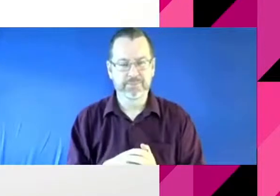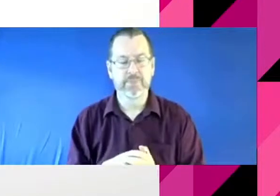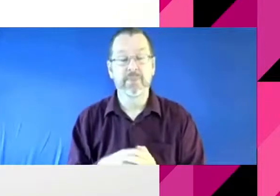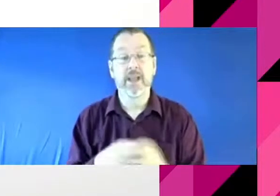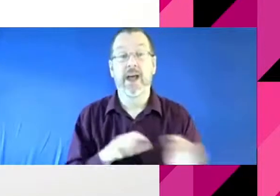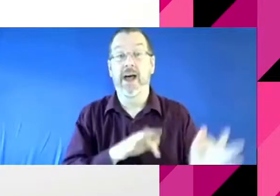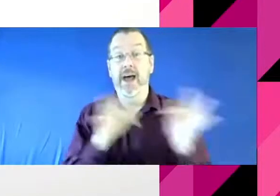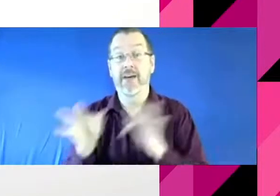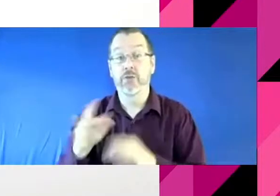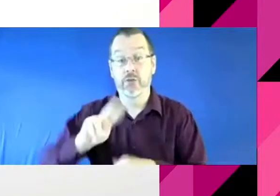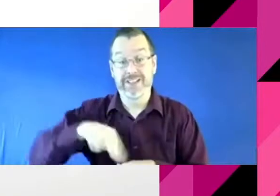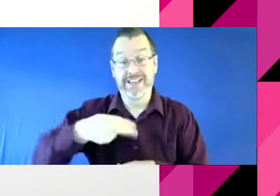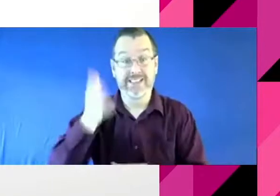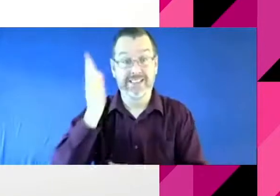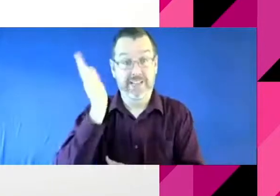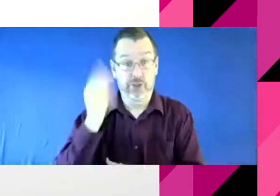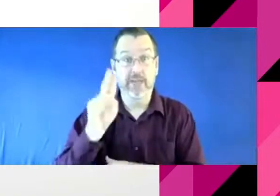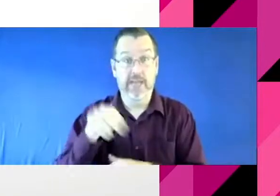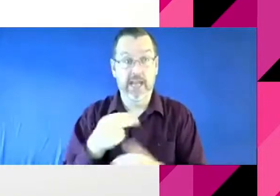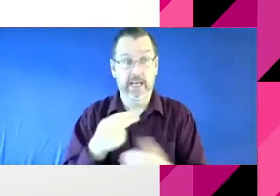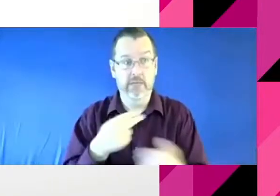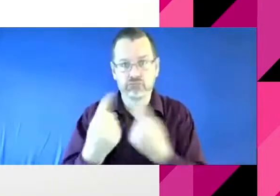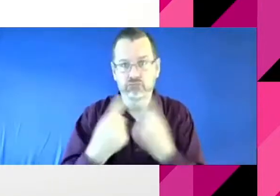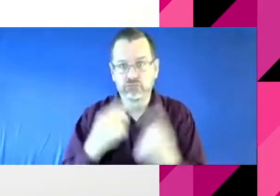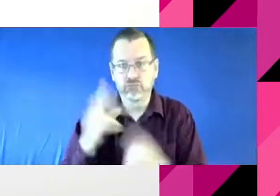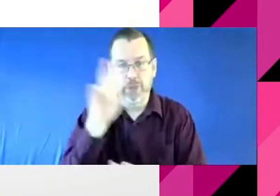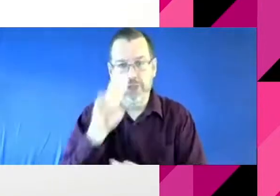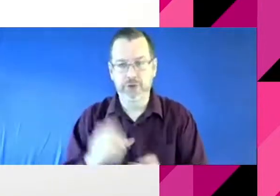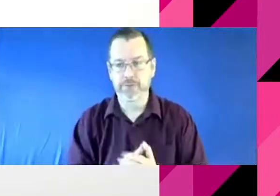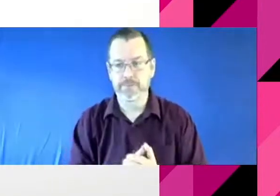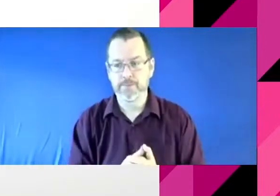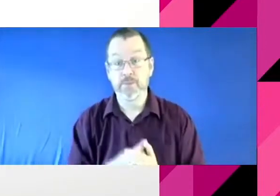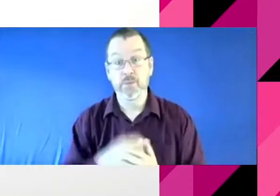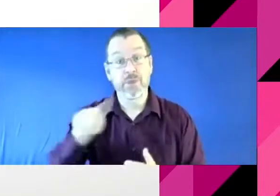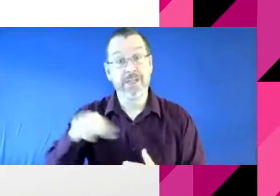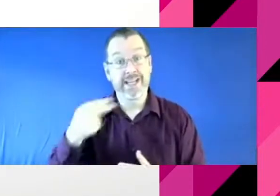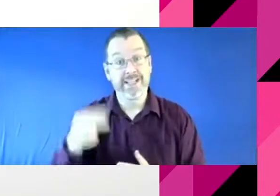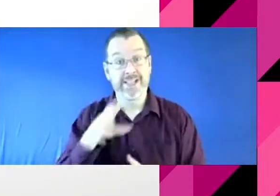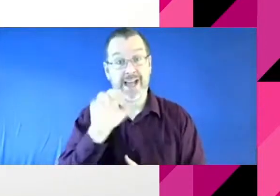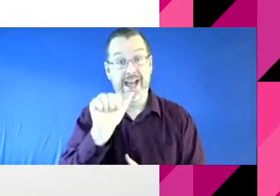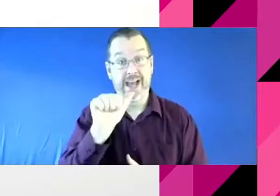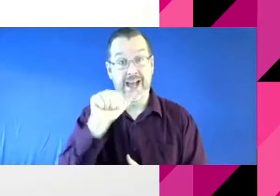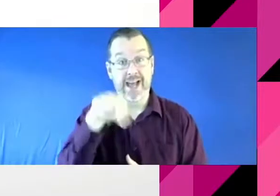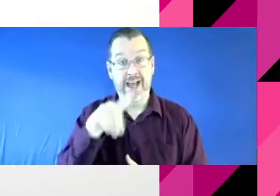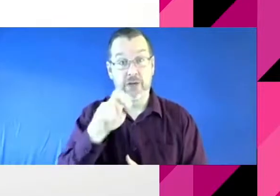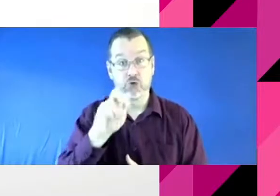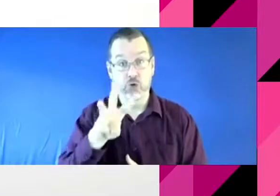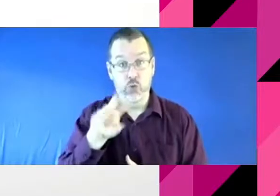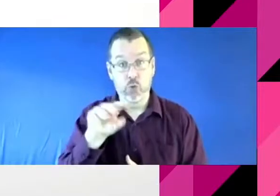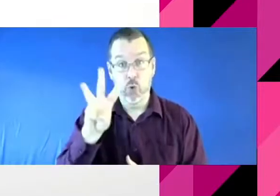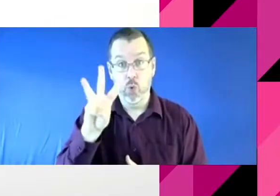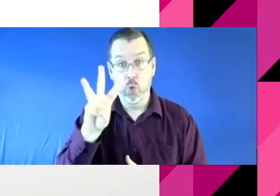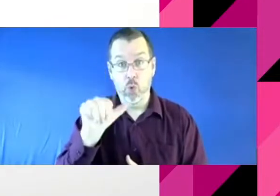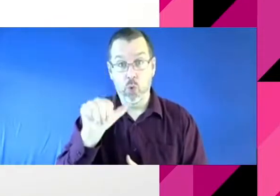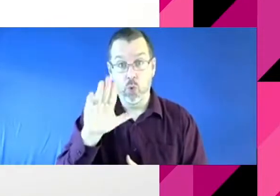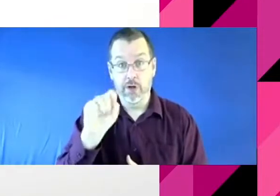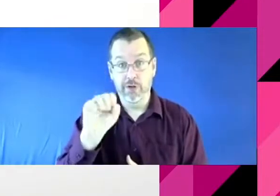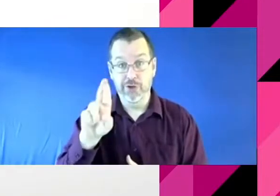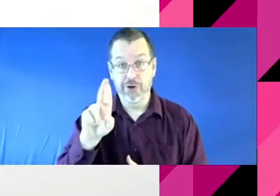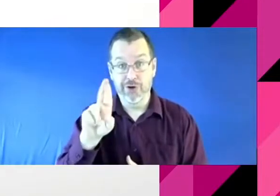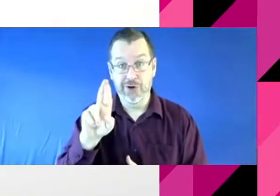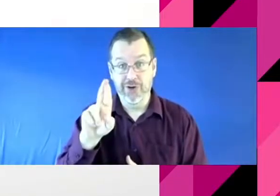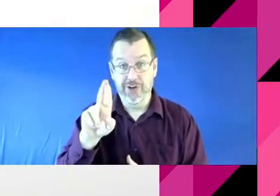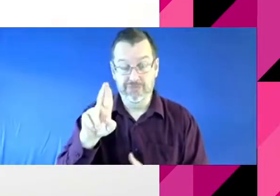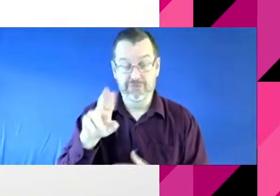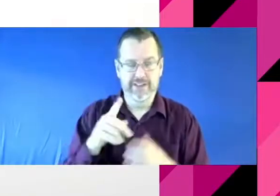our next speaker. So our next distinguished speaker is Andrew Walter, and he's joining us from almost the opposite end of the time